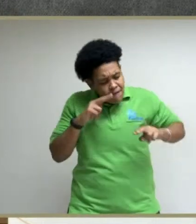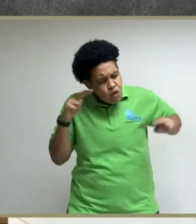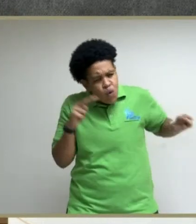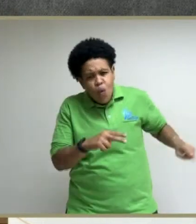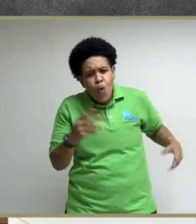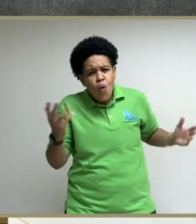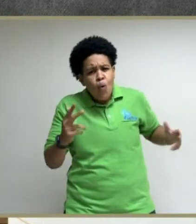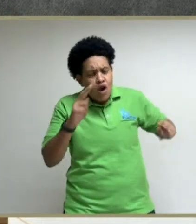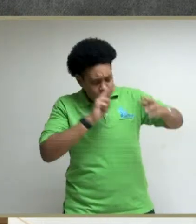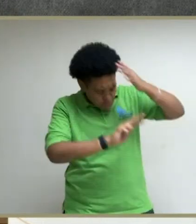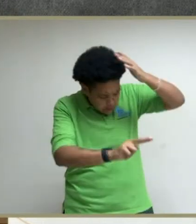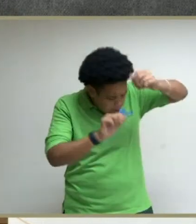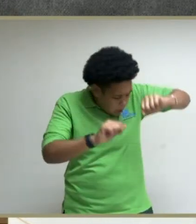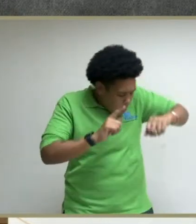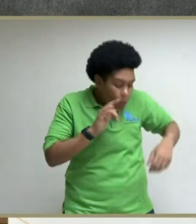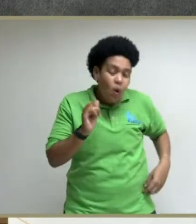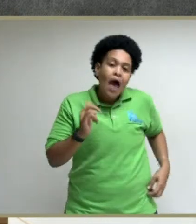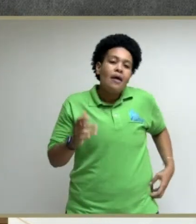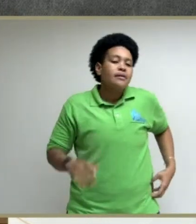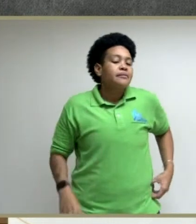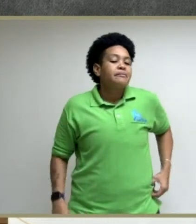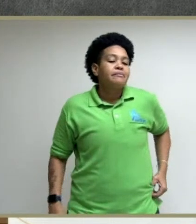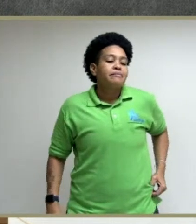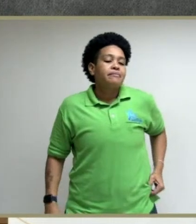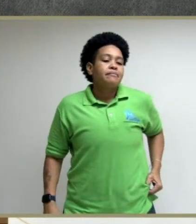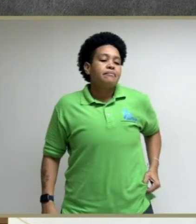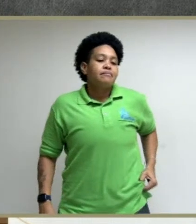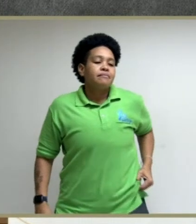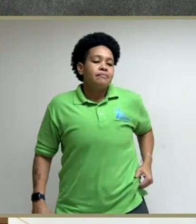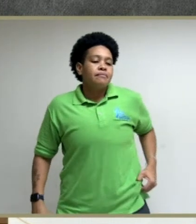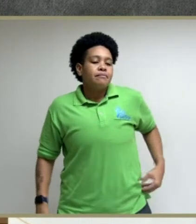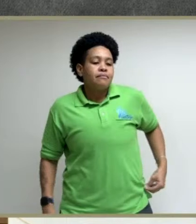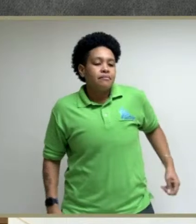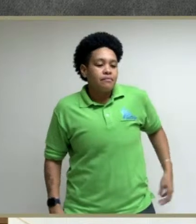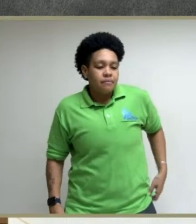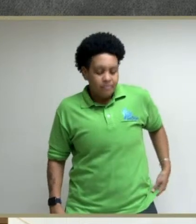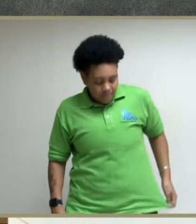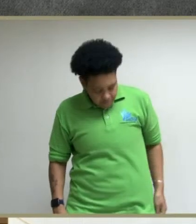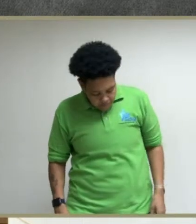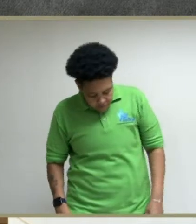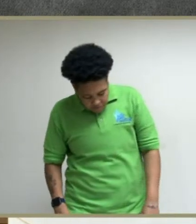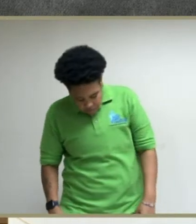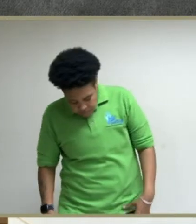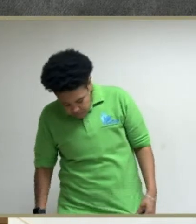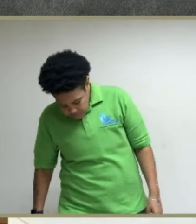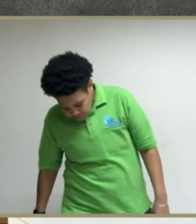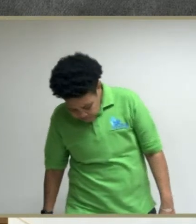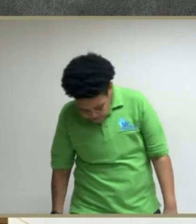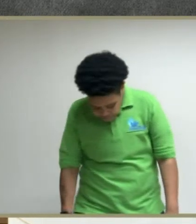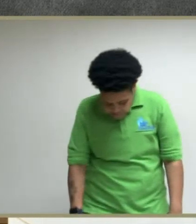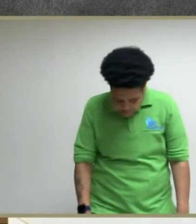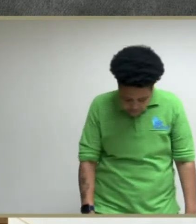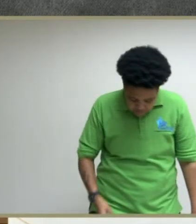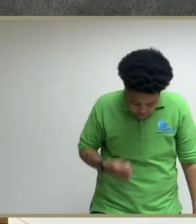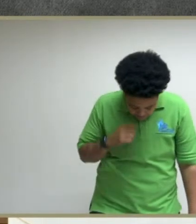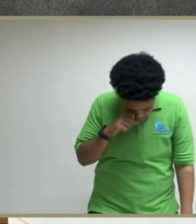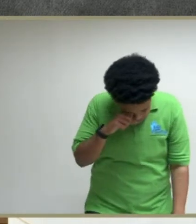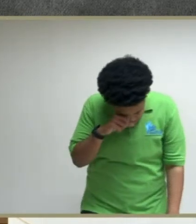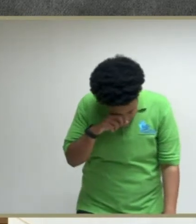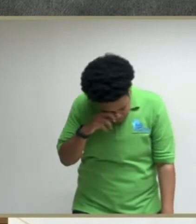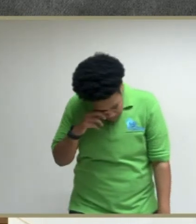what projections could look like. So we would have seen that we would have confirmed